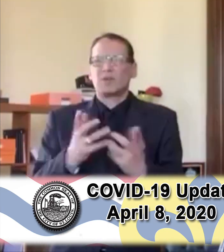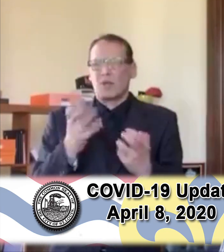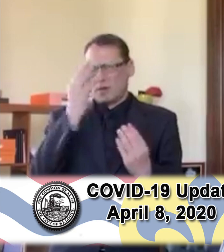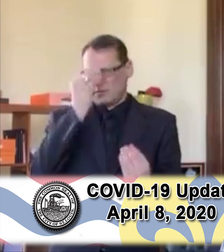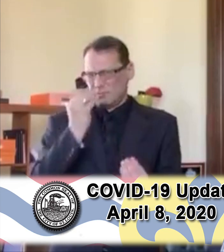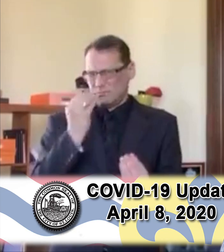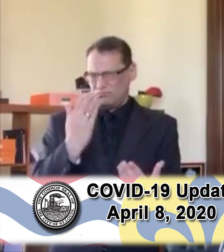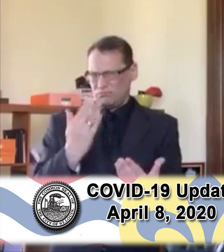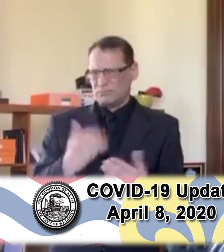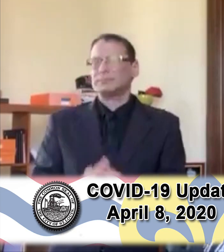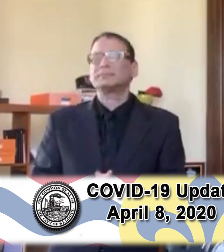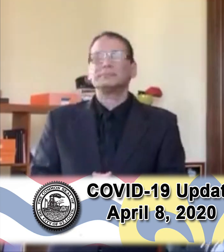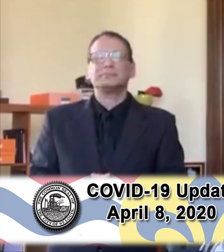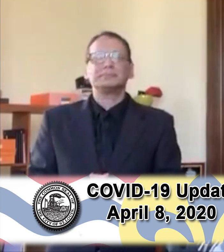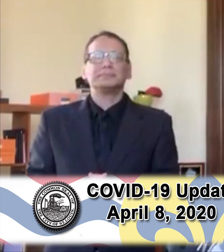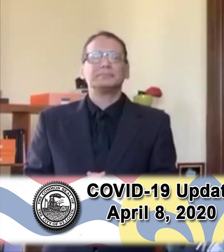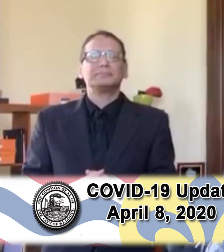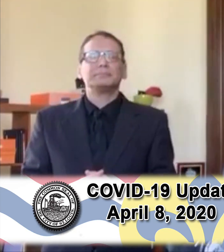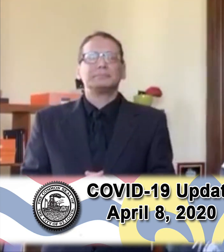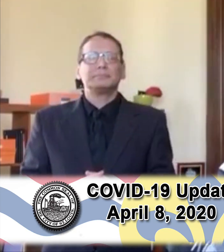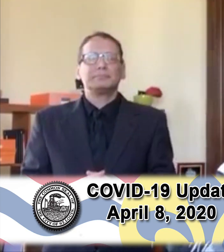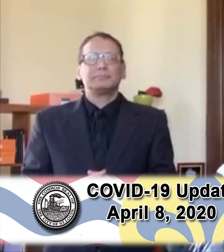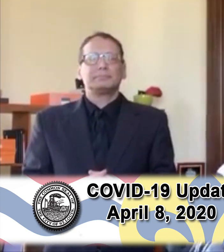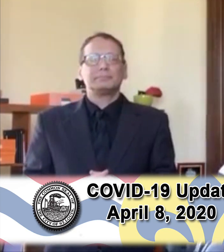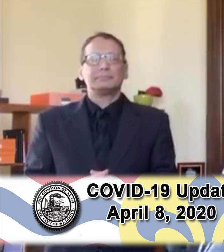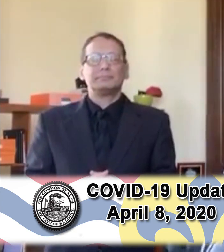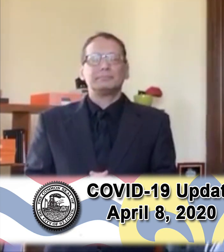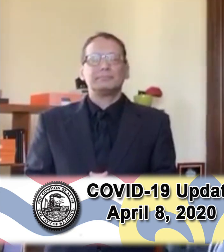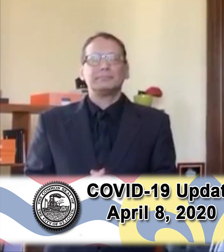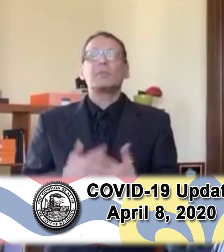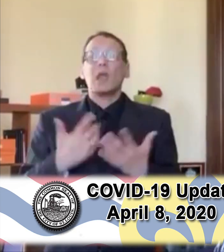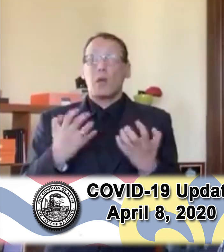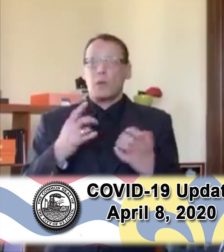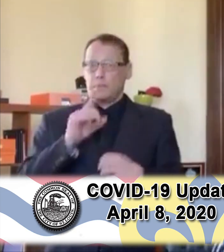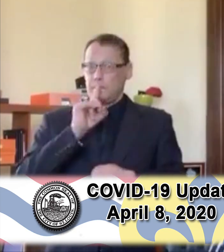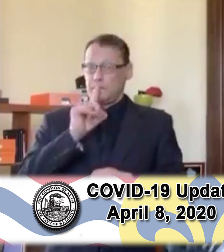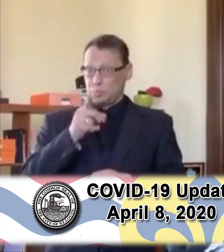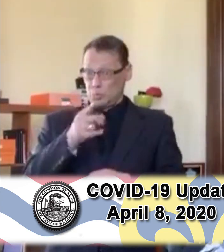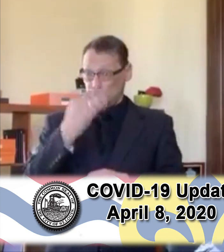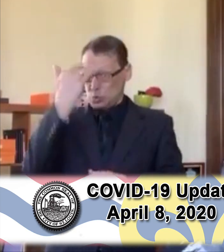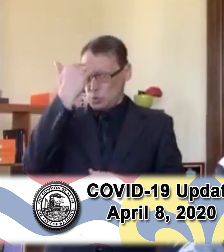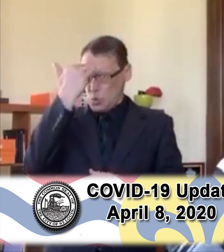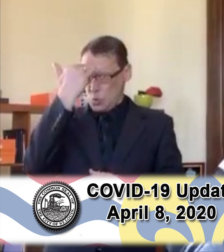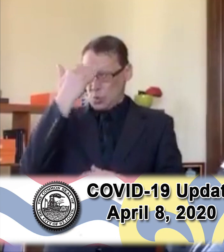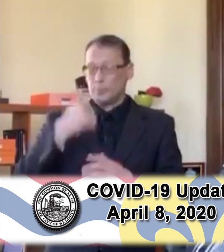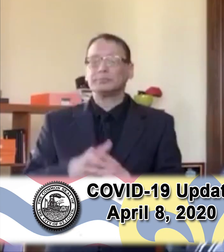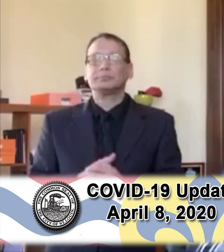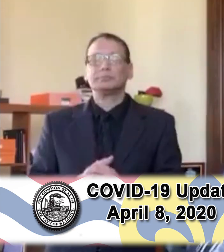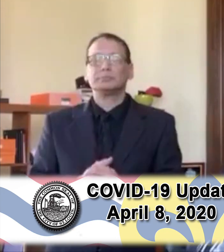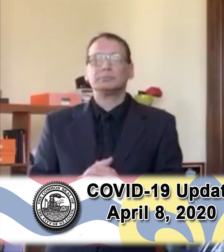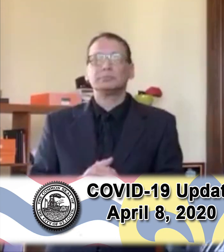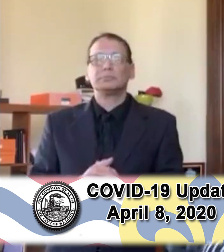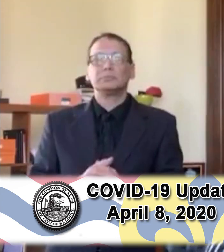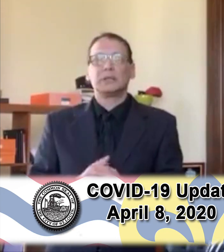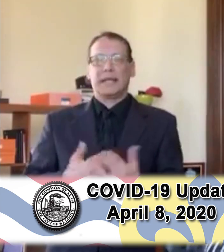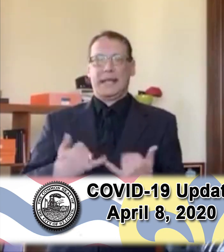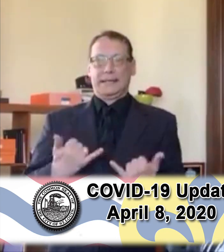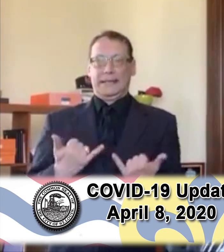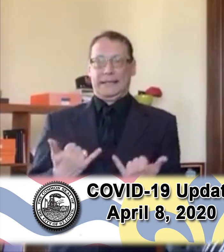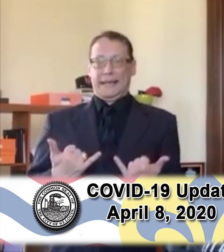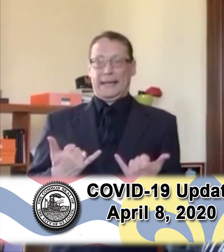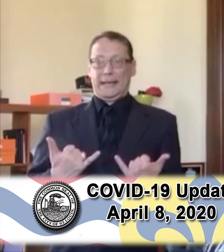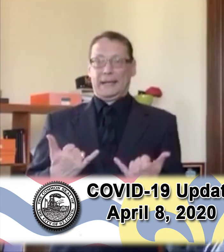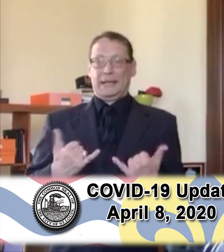about today that I want to be sure you know, and that one of them is that we have opened today